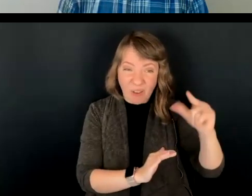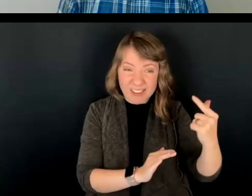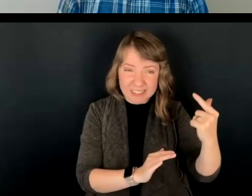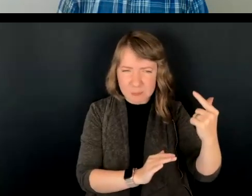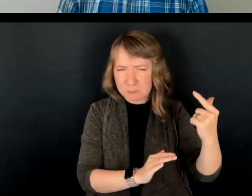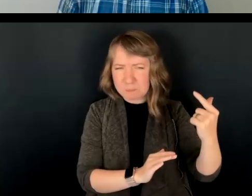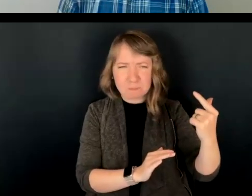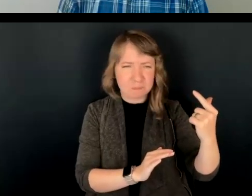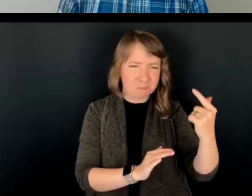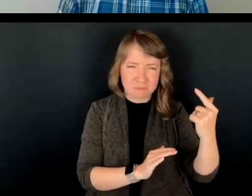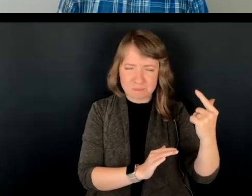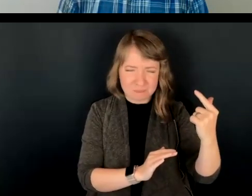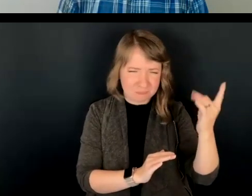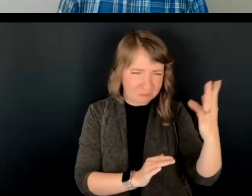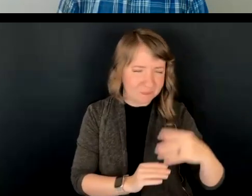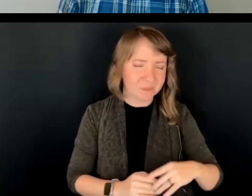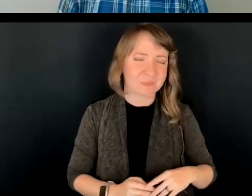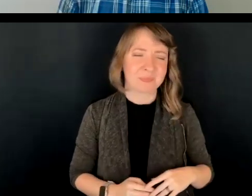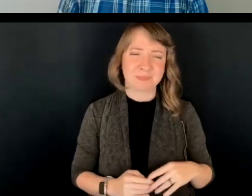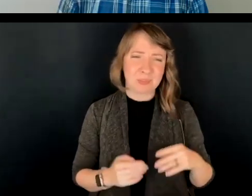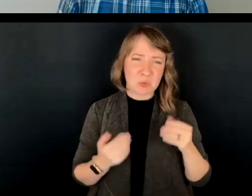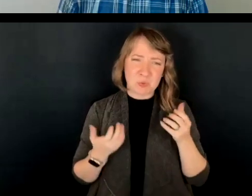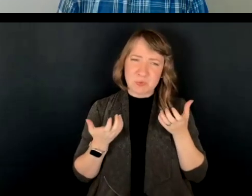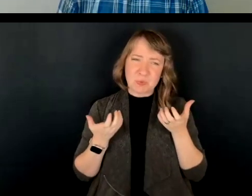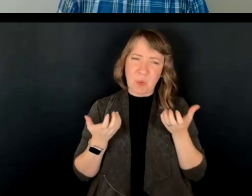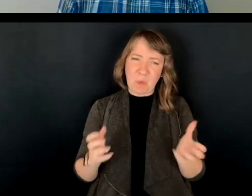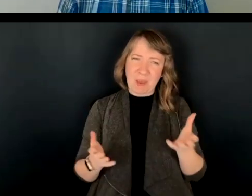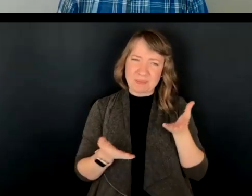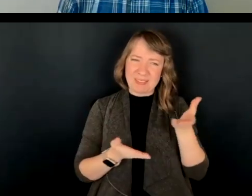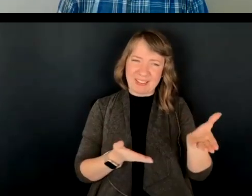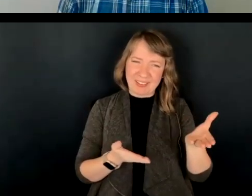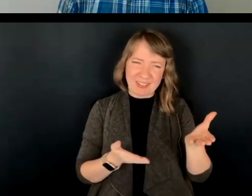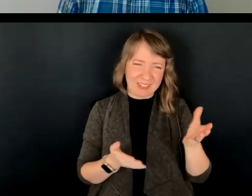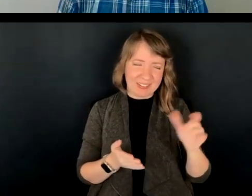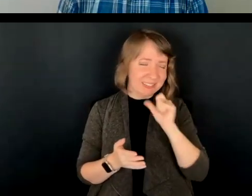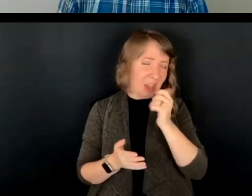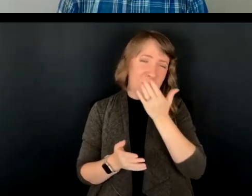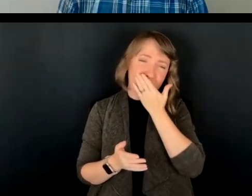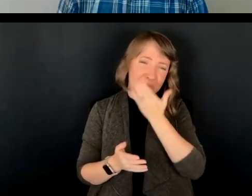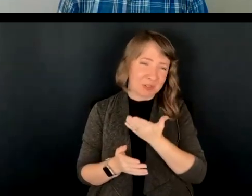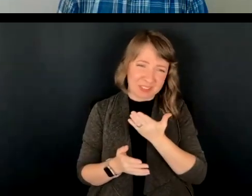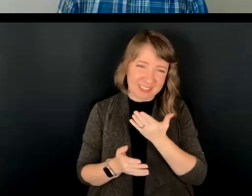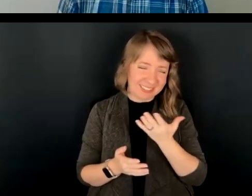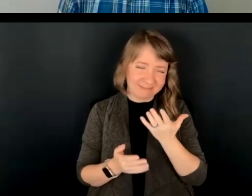those places, because it's not good. It's not good living conditions. So